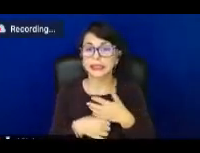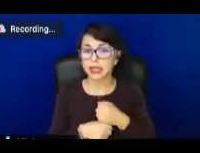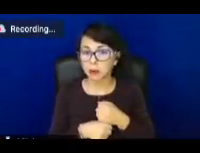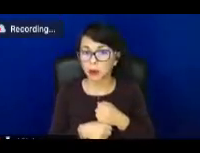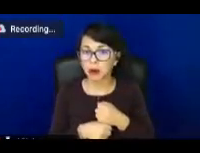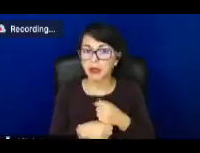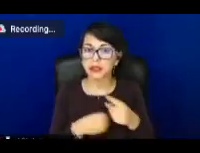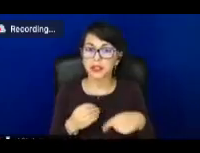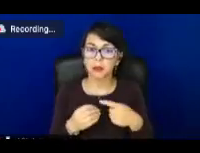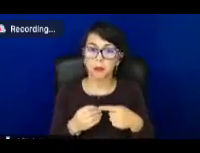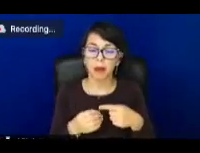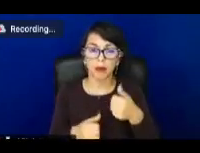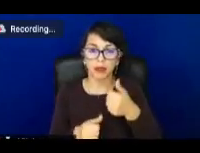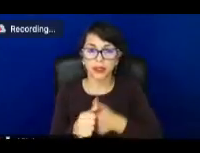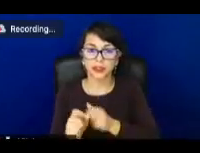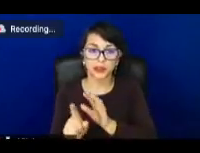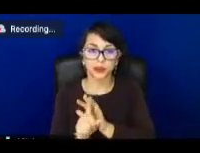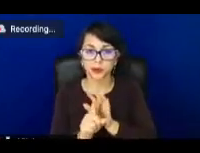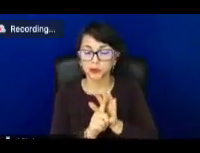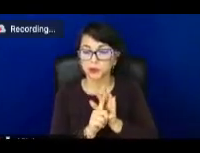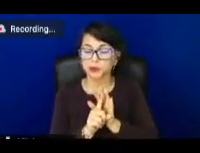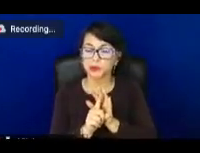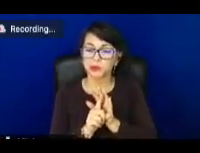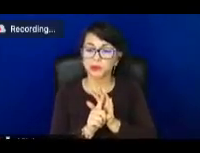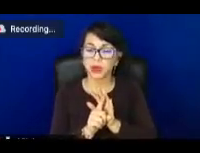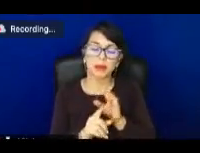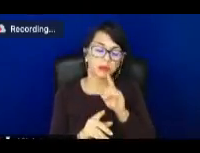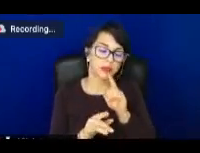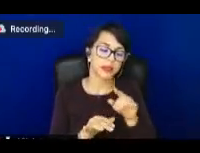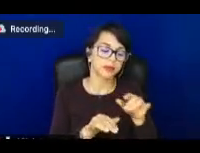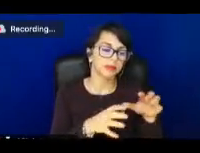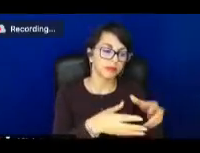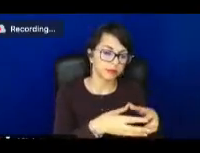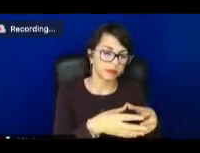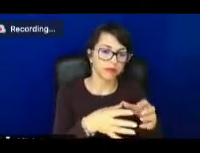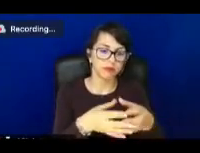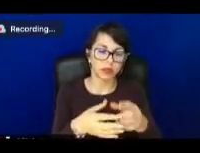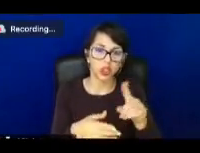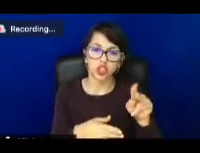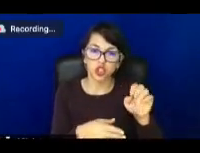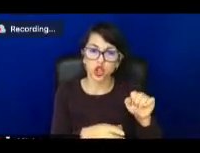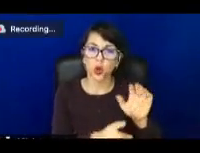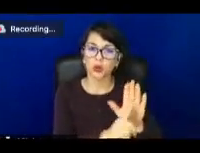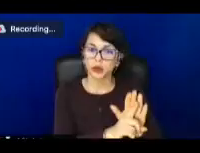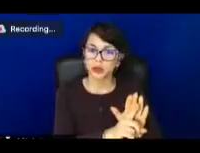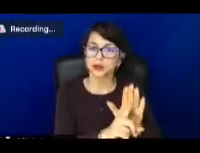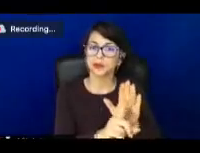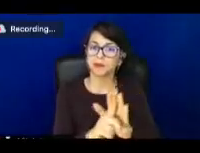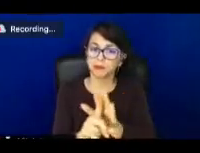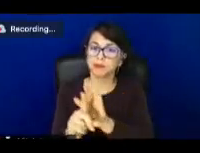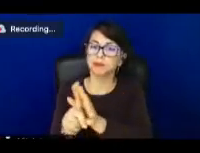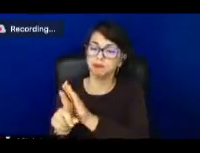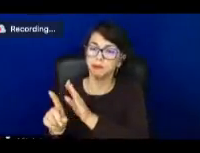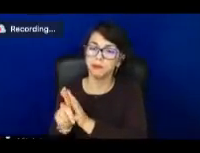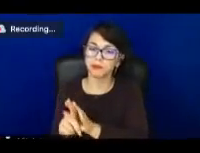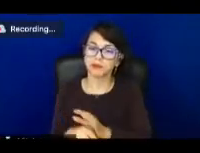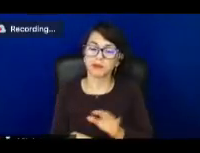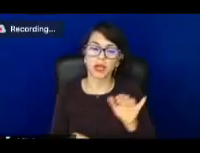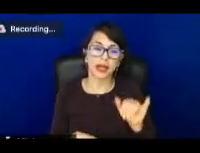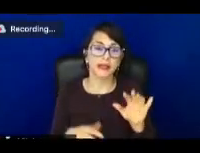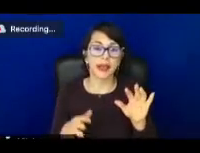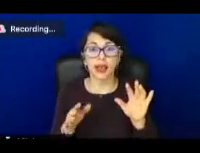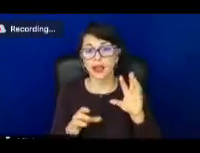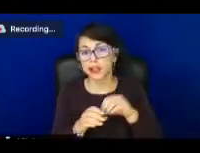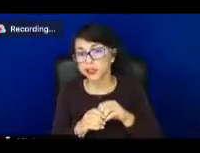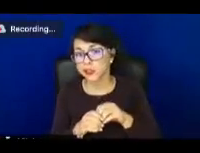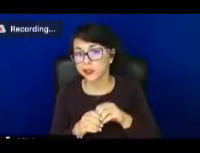but that wouldn't include the input through the COI tool or through emails